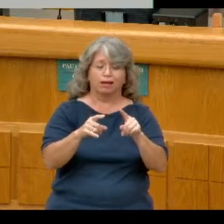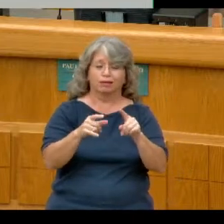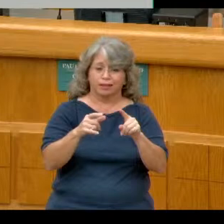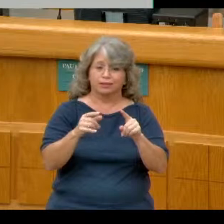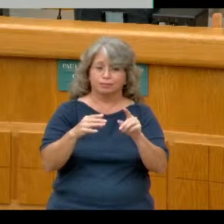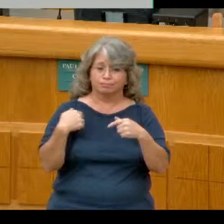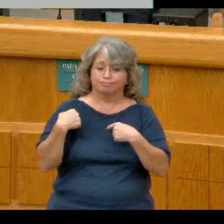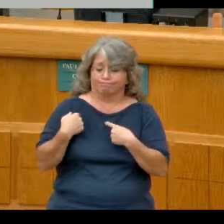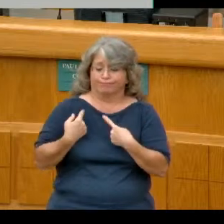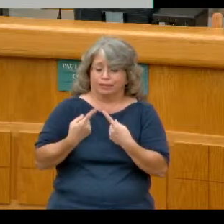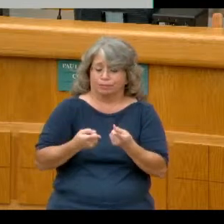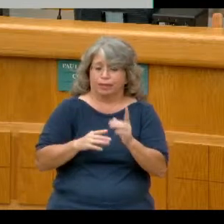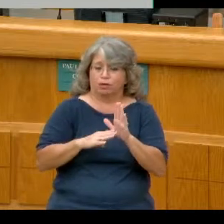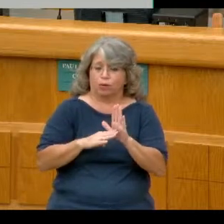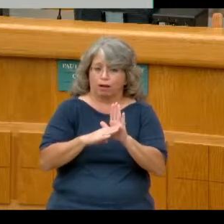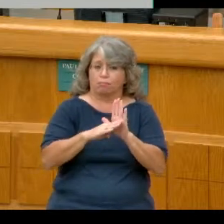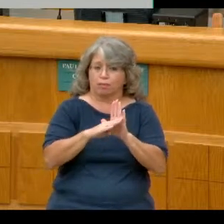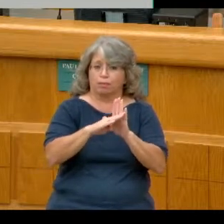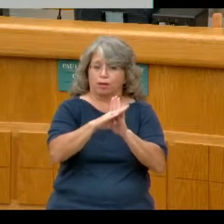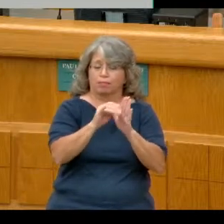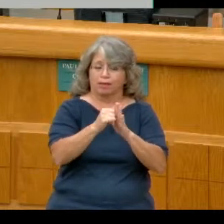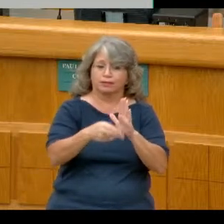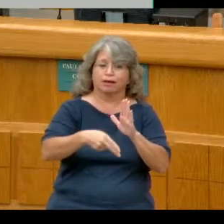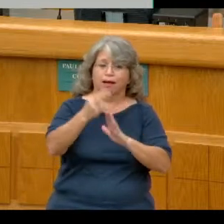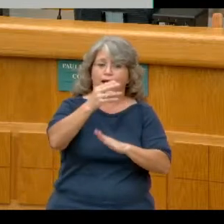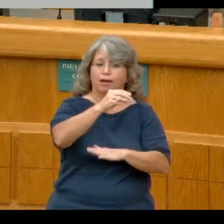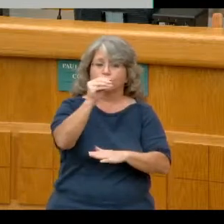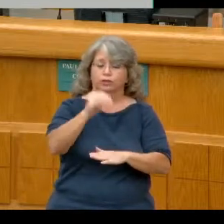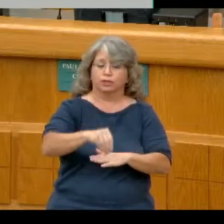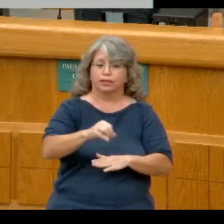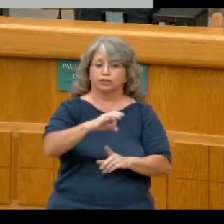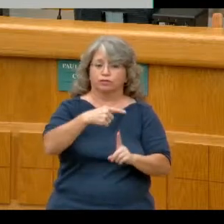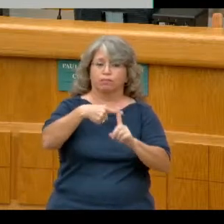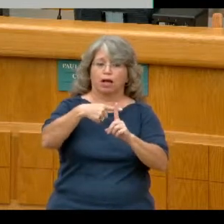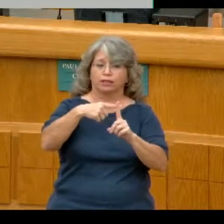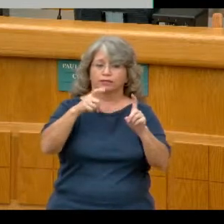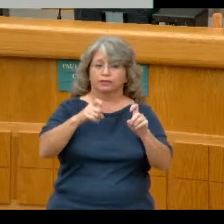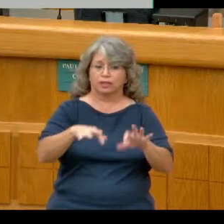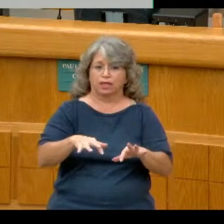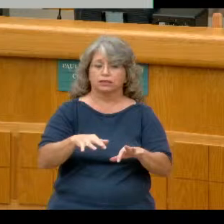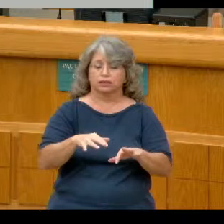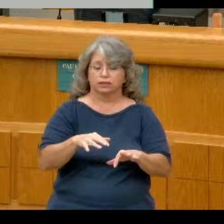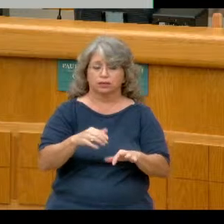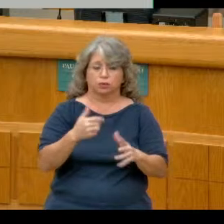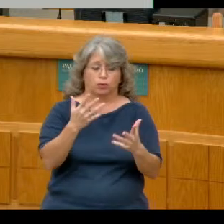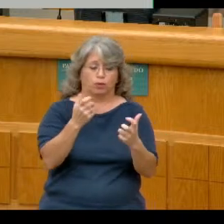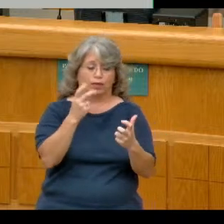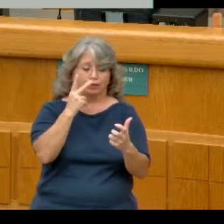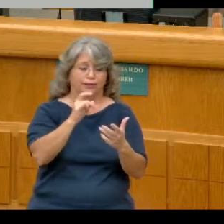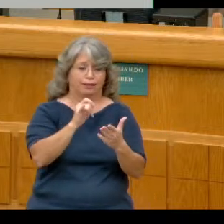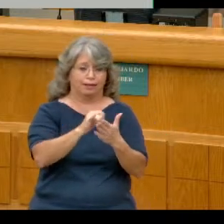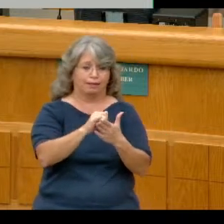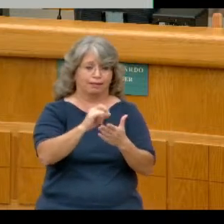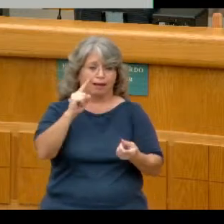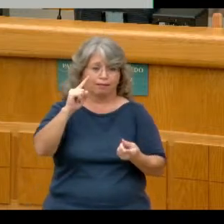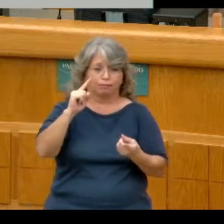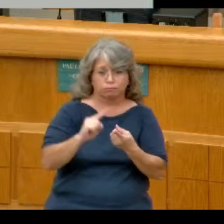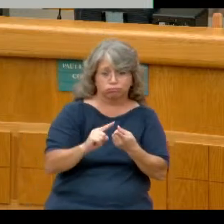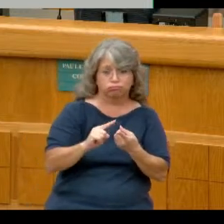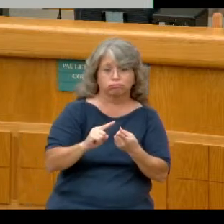percentage of positive tests to be getting, so we'd like to see that change and become